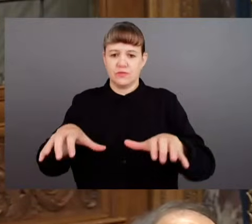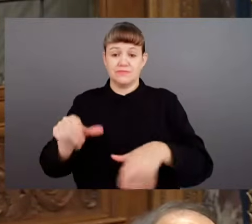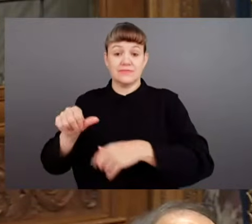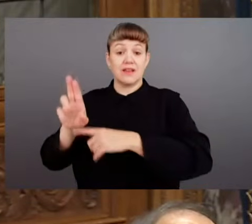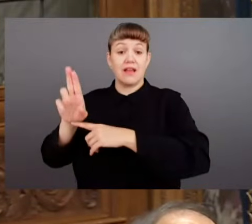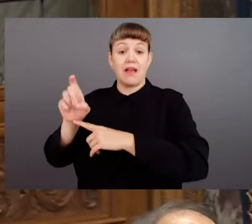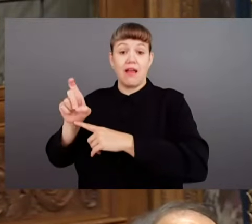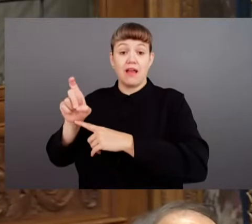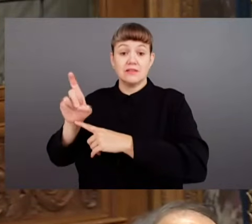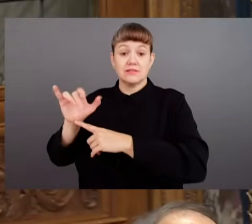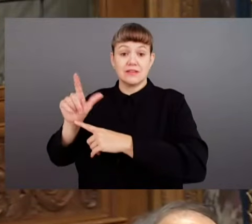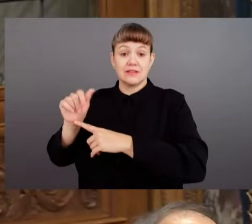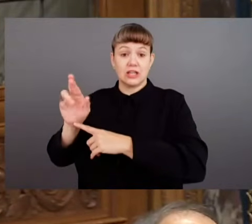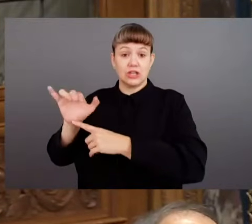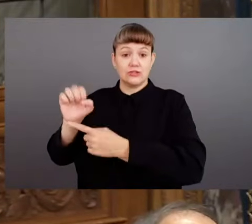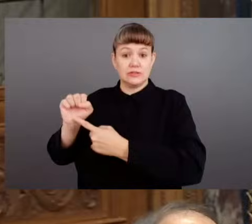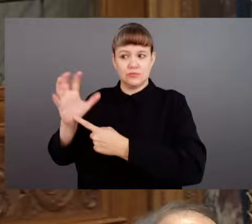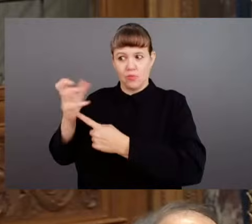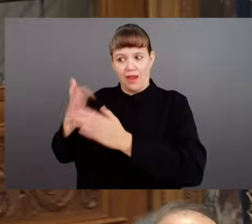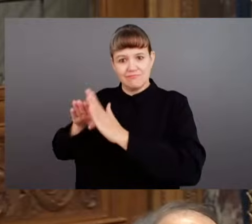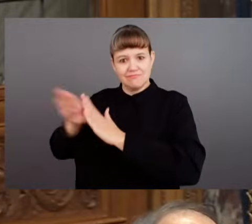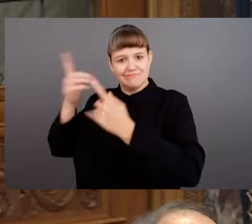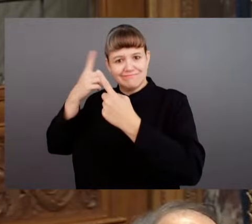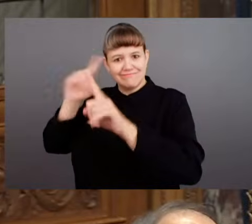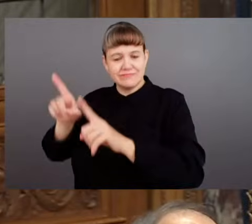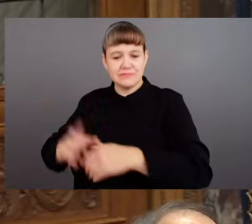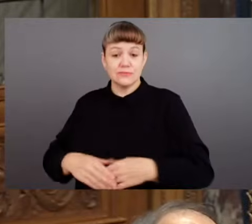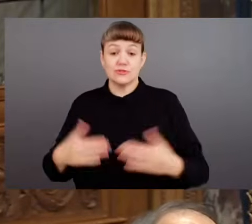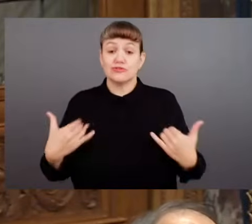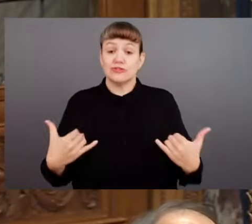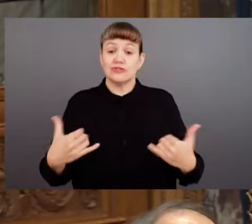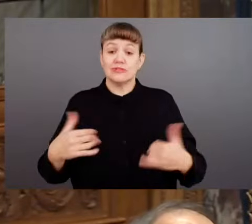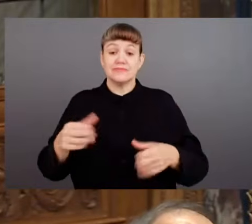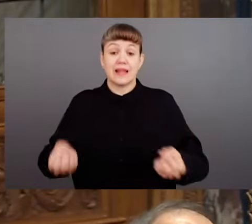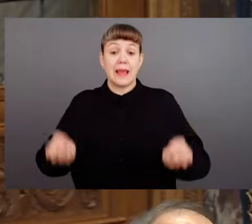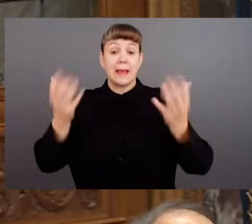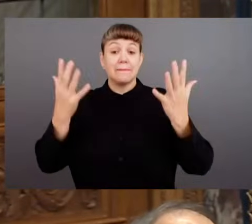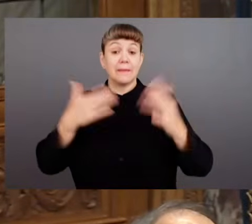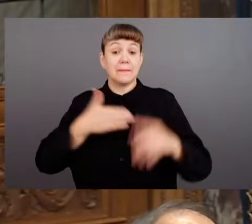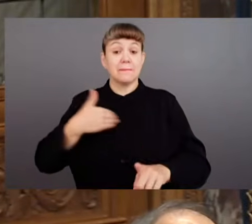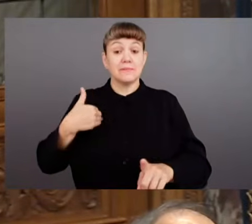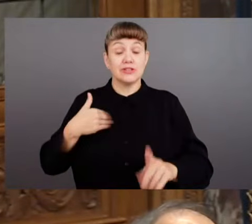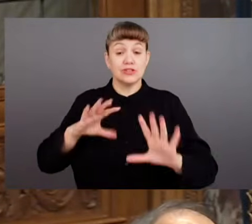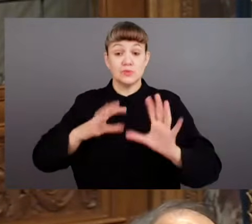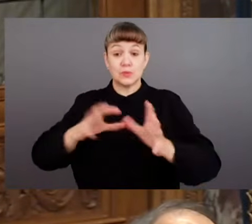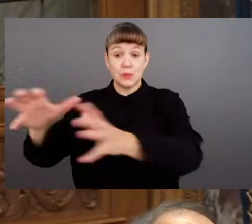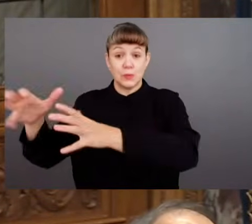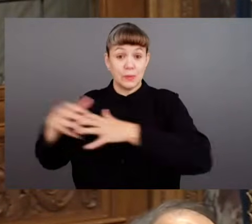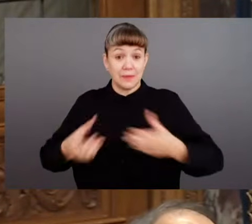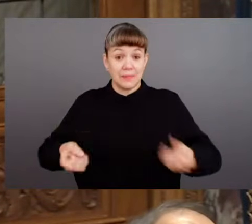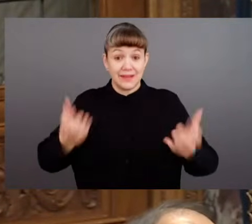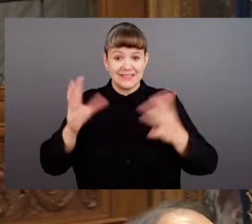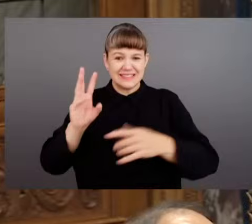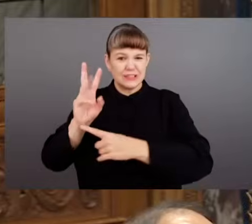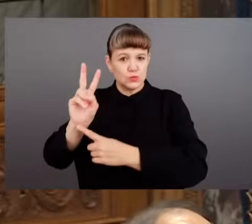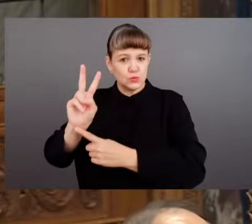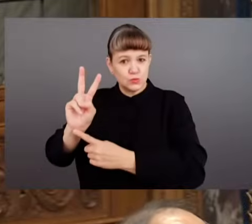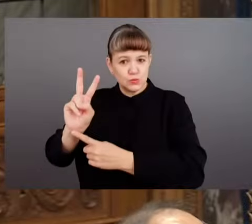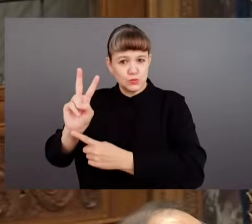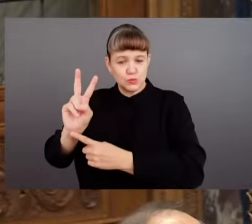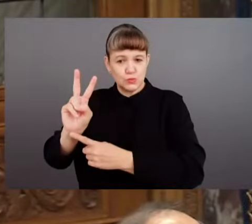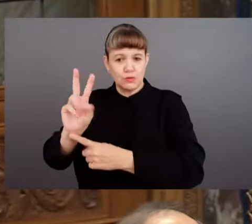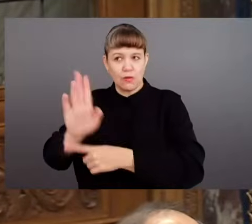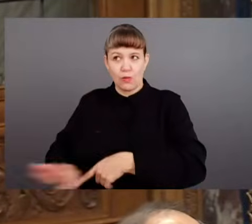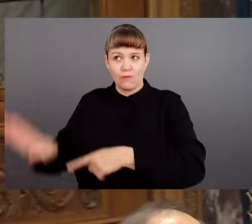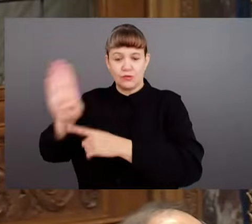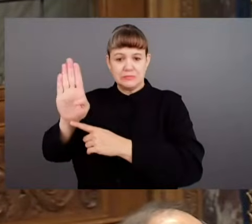British Columbia represent more than 5,000 adult volunteers and some youth volunteers. In 2023, member